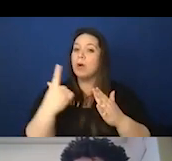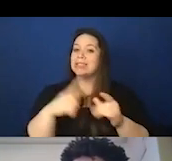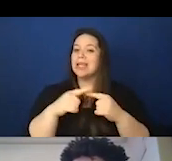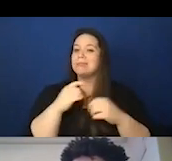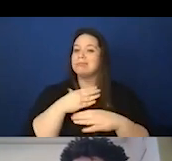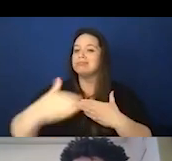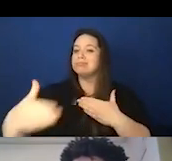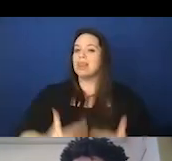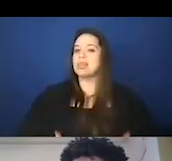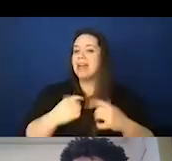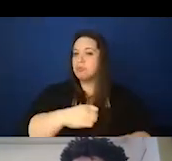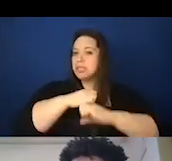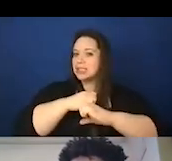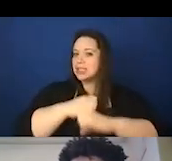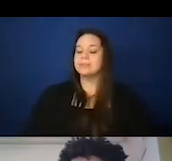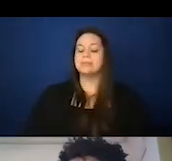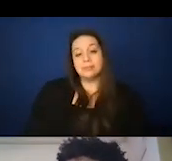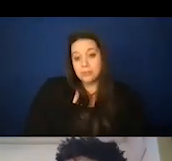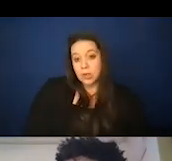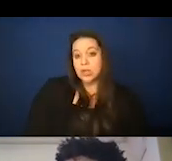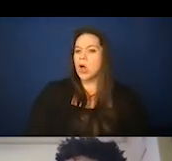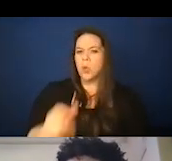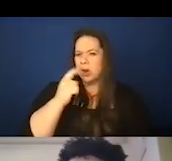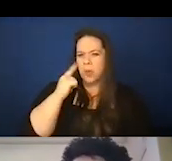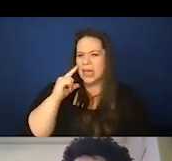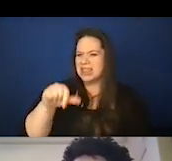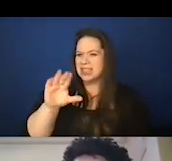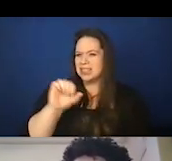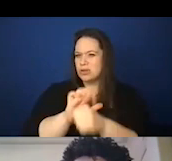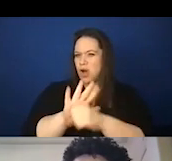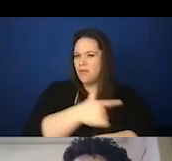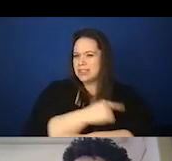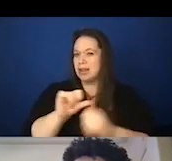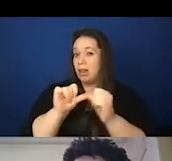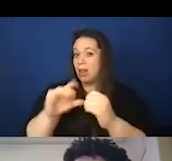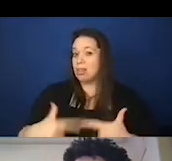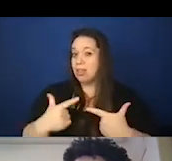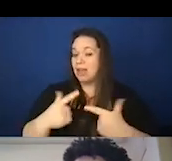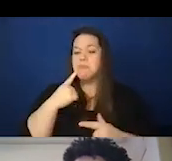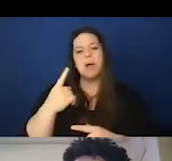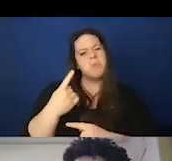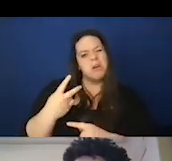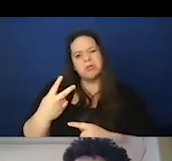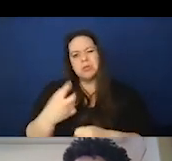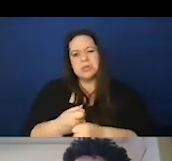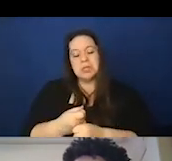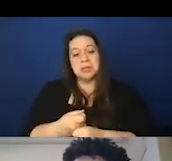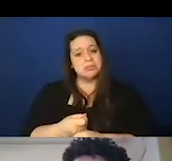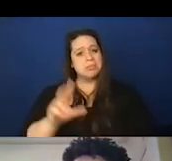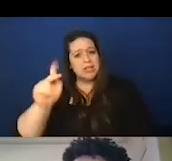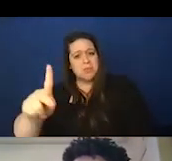it's a minimum of a year, maybe 2, because that's okay. We just get another booster shot or a shot every year like we get the